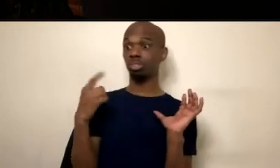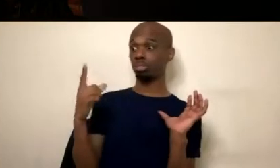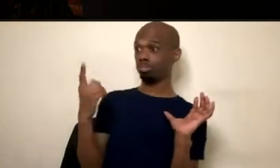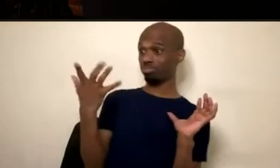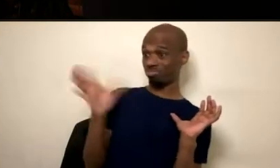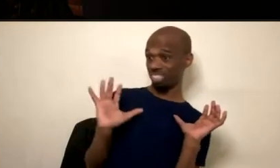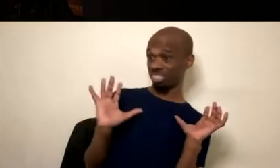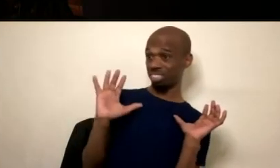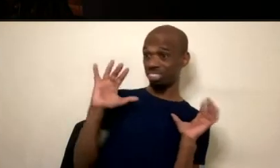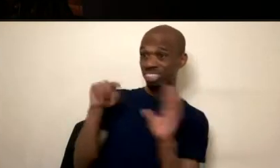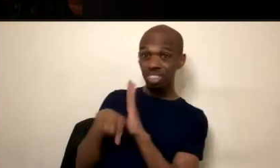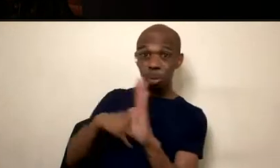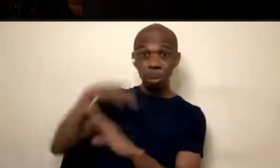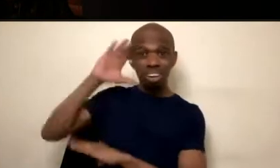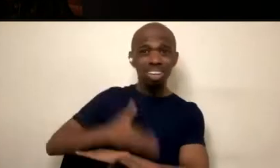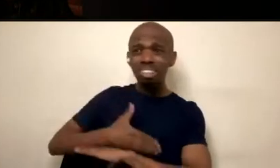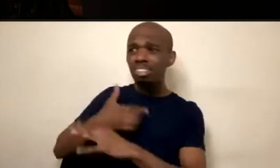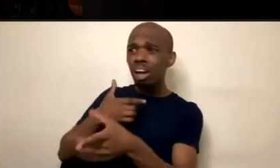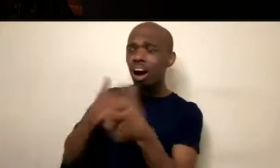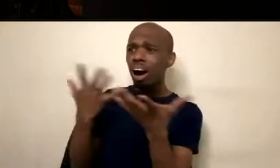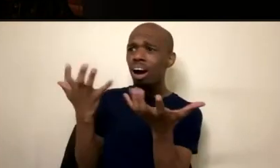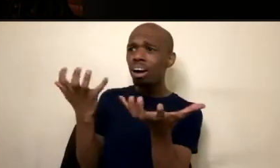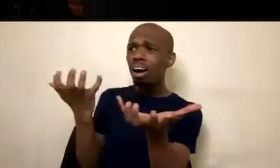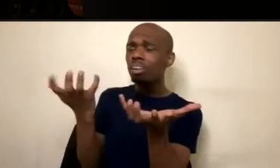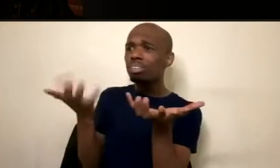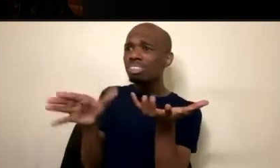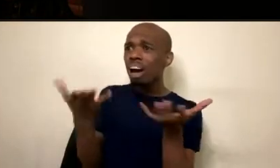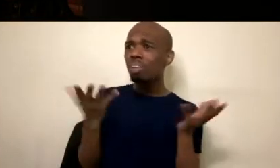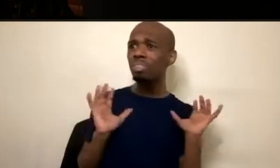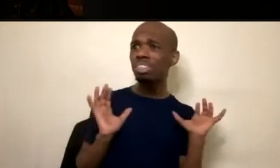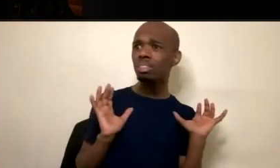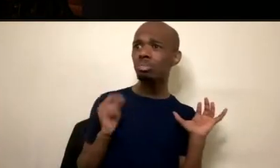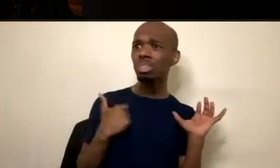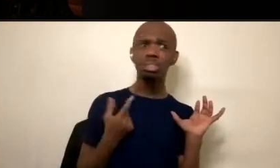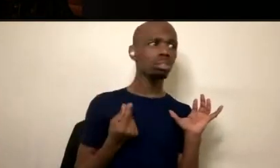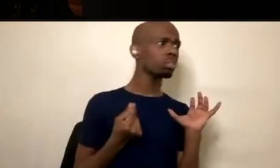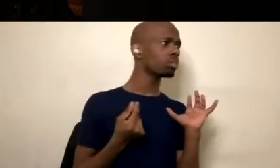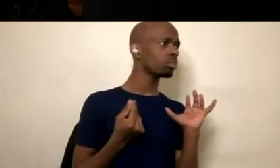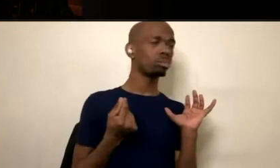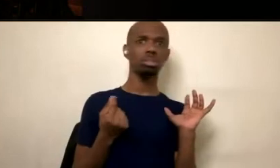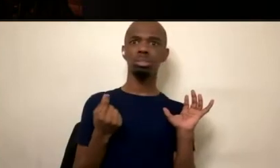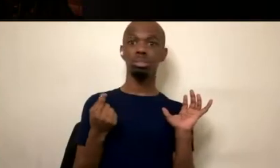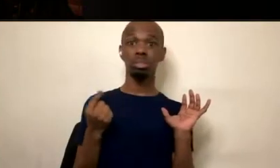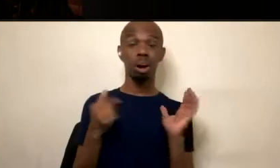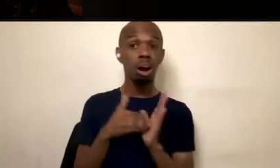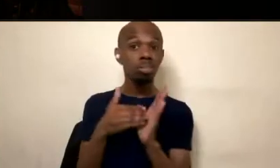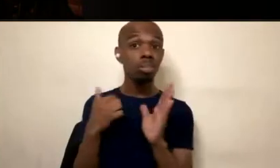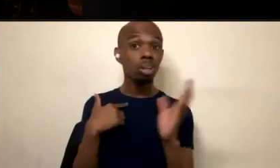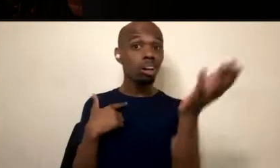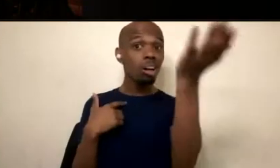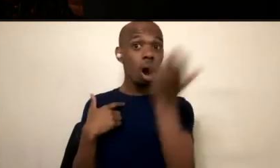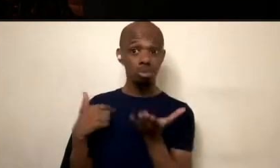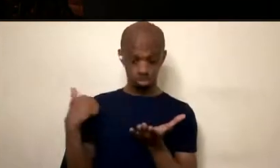They kill my baby. And so when we're talking about George Floyd and her calling on him, she's sitting somewhere going,